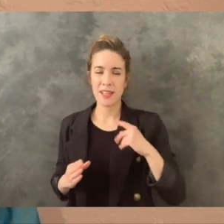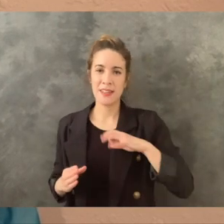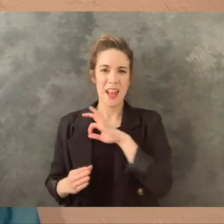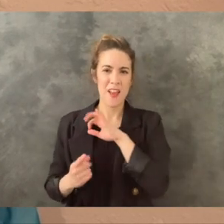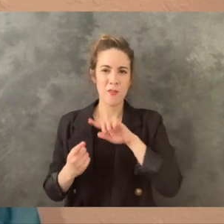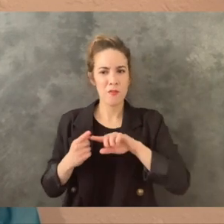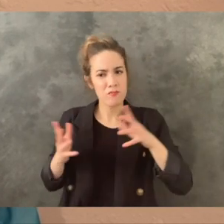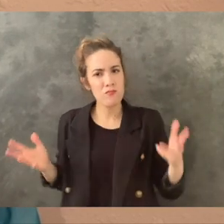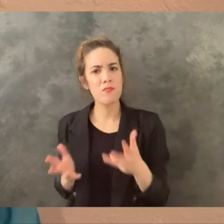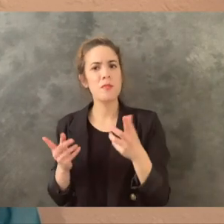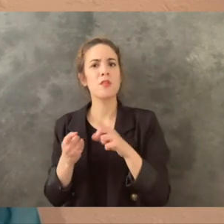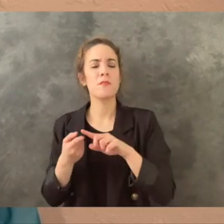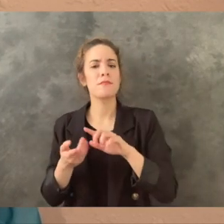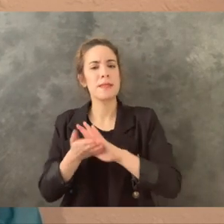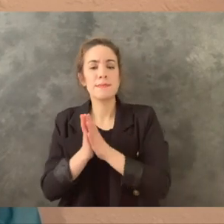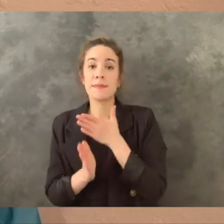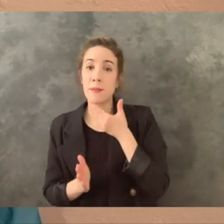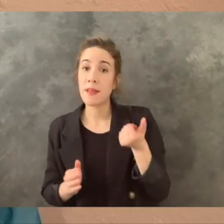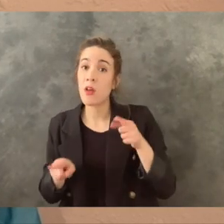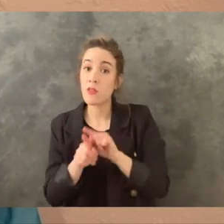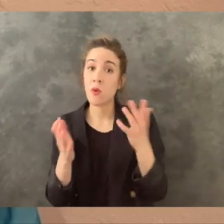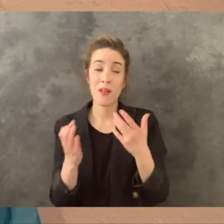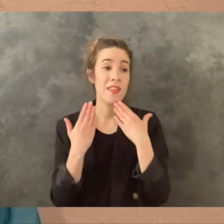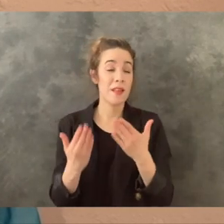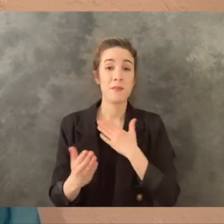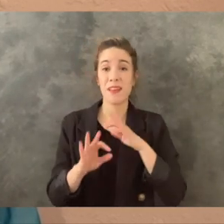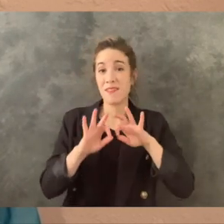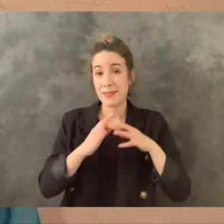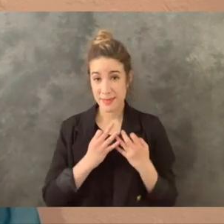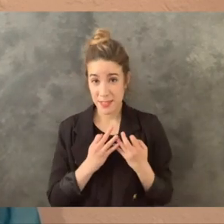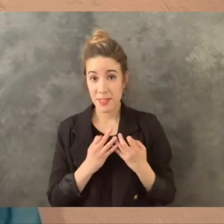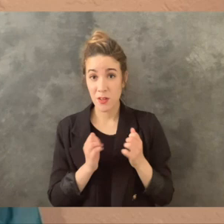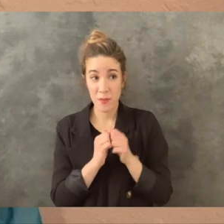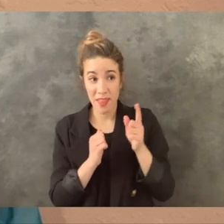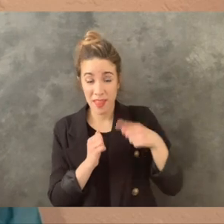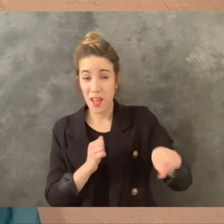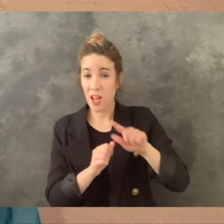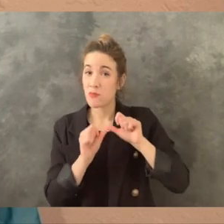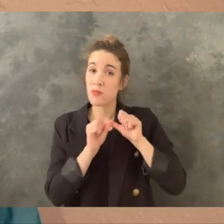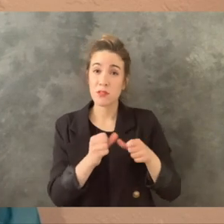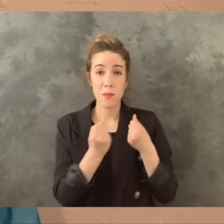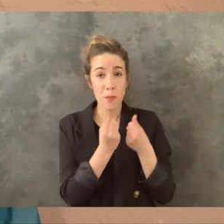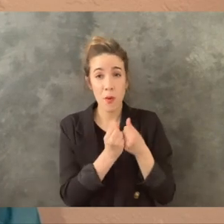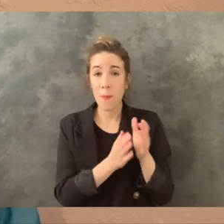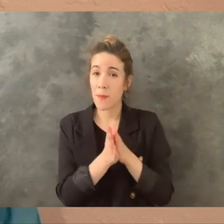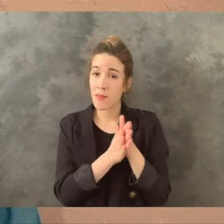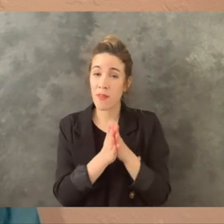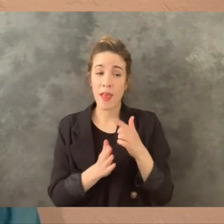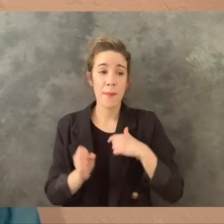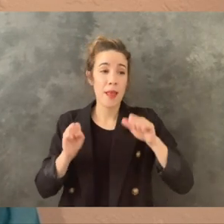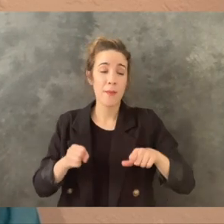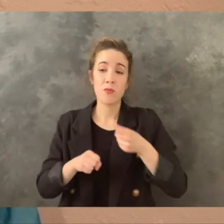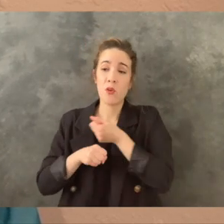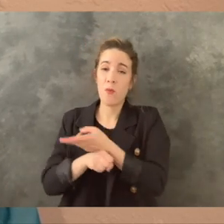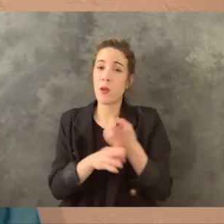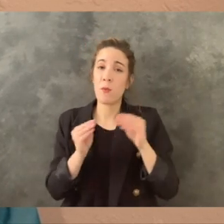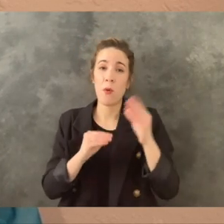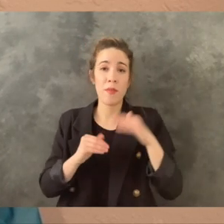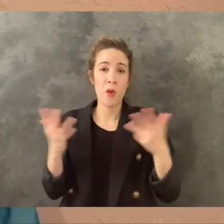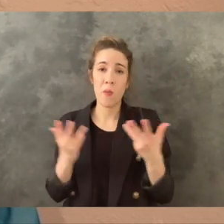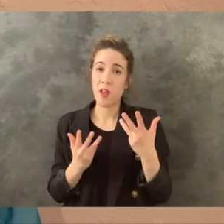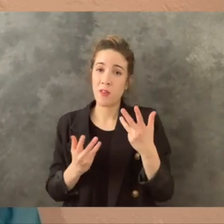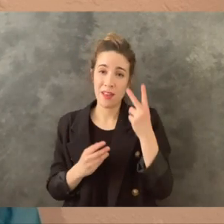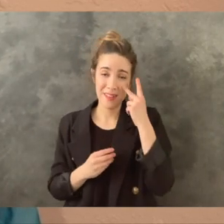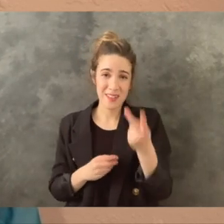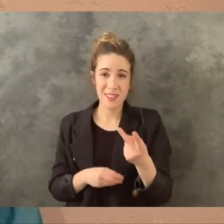have pushed me to be the best that I can be. I would also like to give a special thanks to my family. With your constant support and motivation, I've been able to overcome more